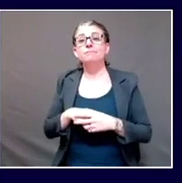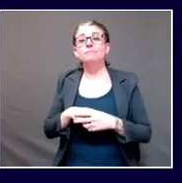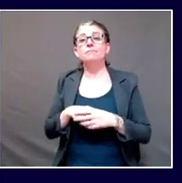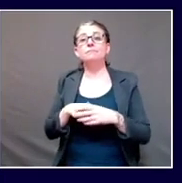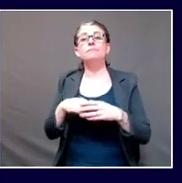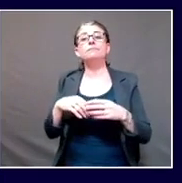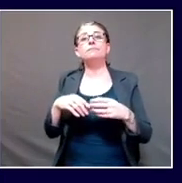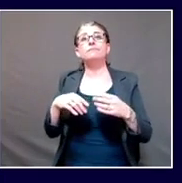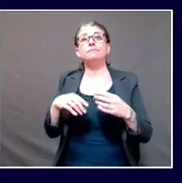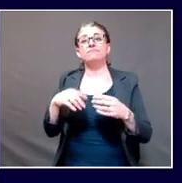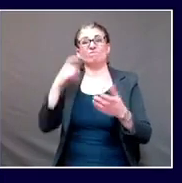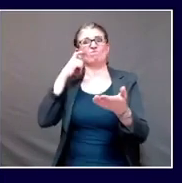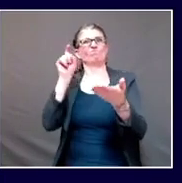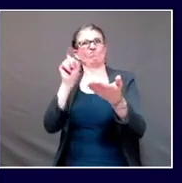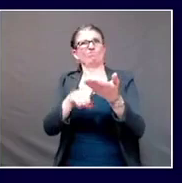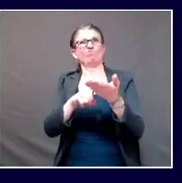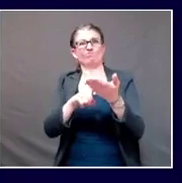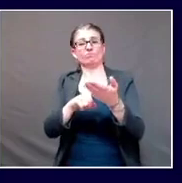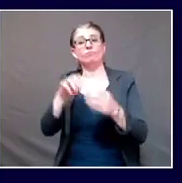response.